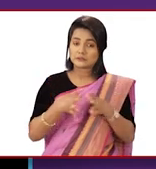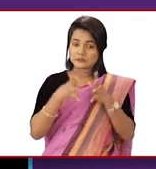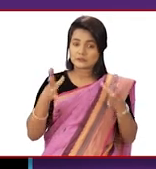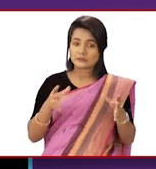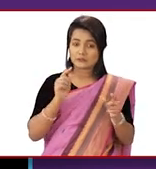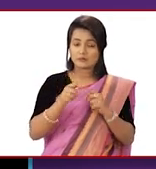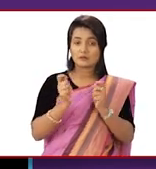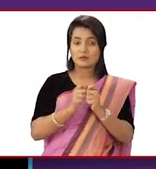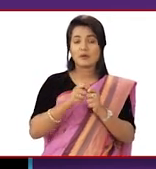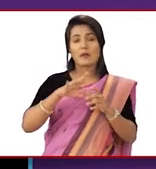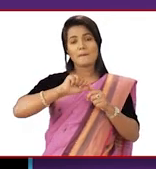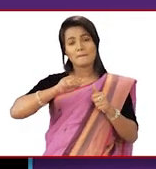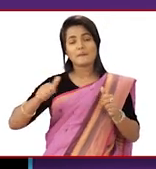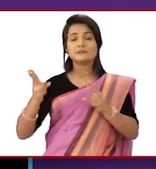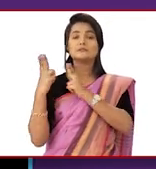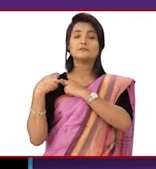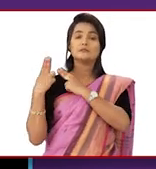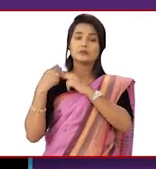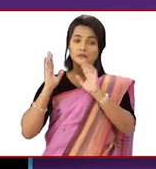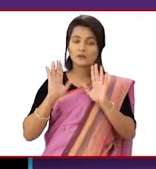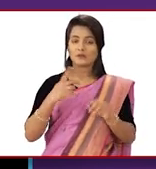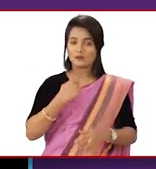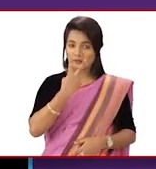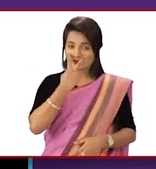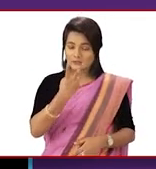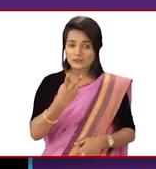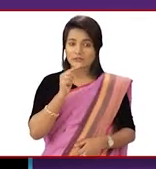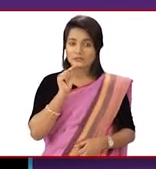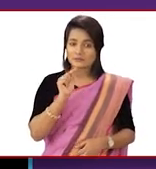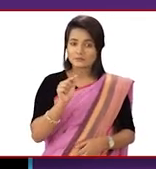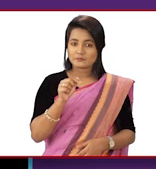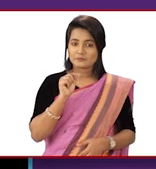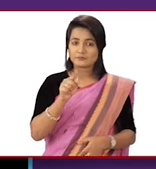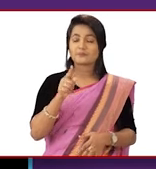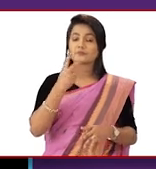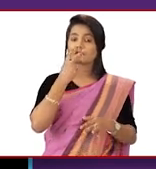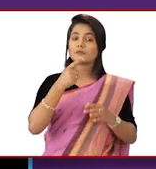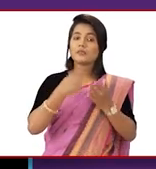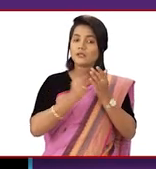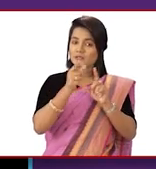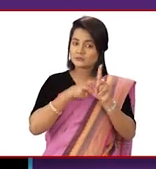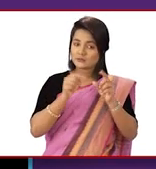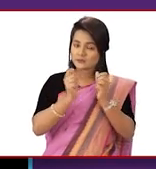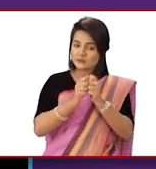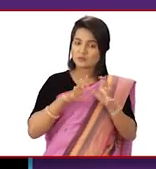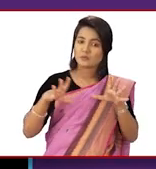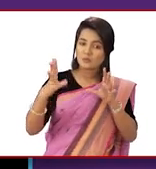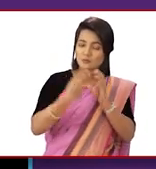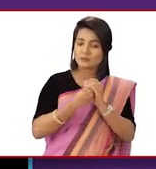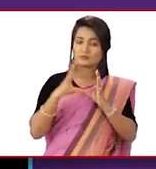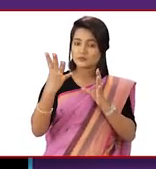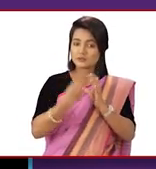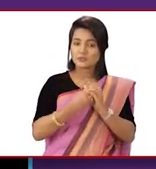and rather responsibilities. So whenever we look at something as a task rather than a role, that automatically breaks down